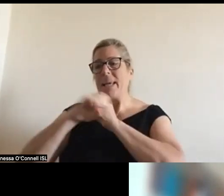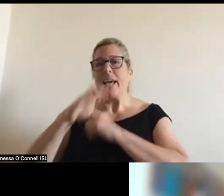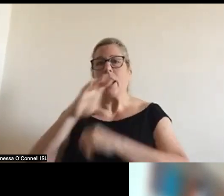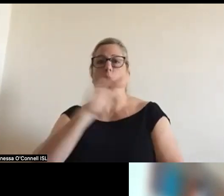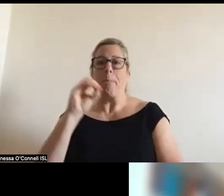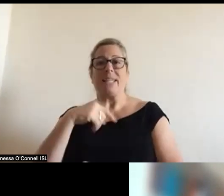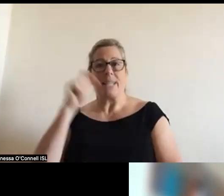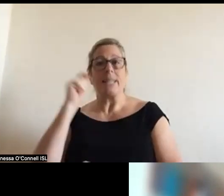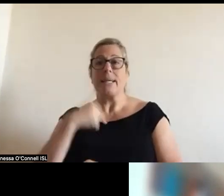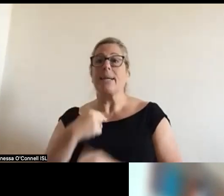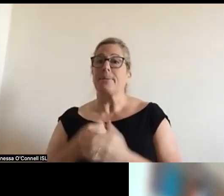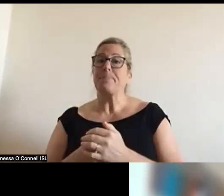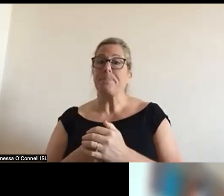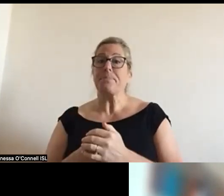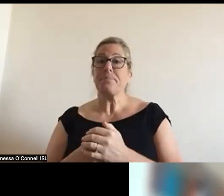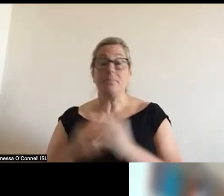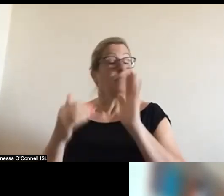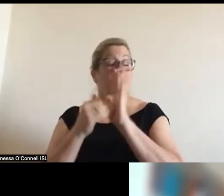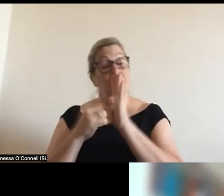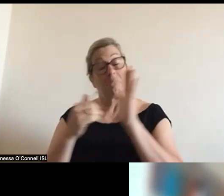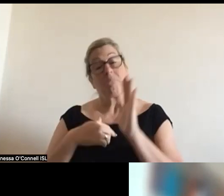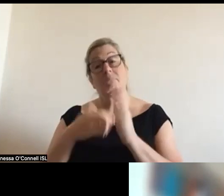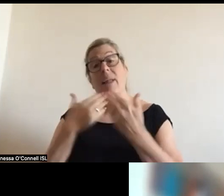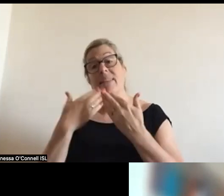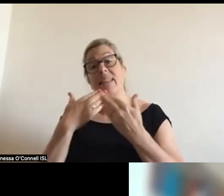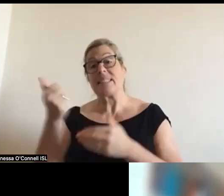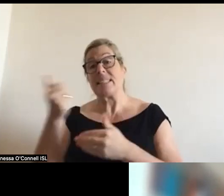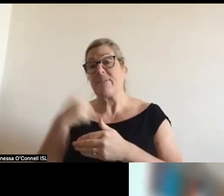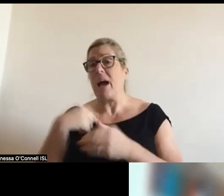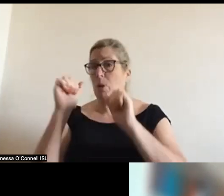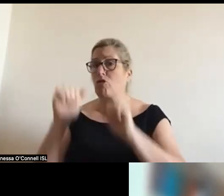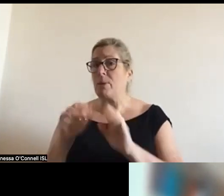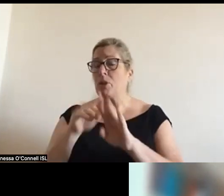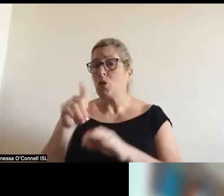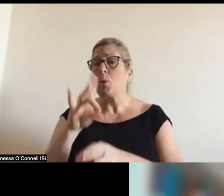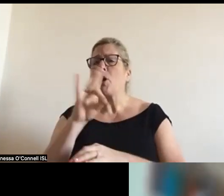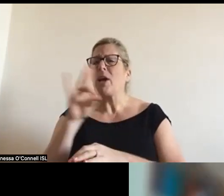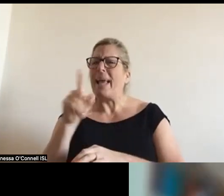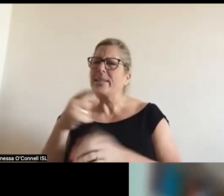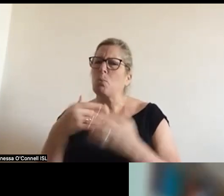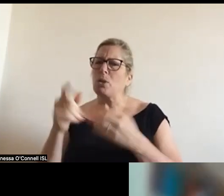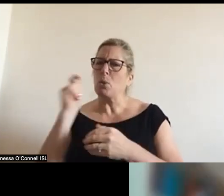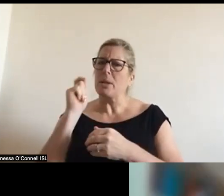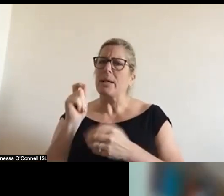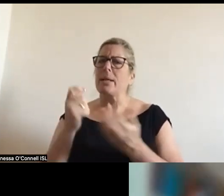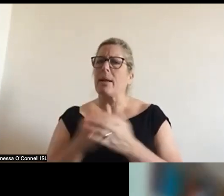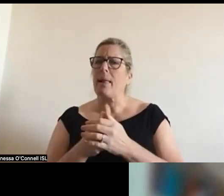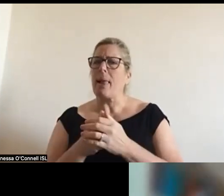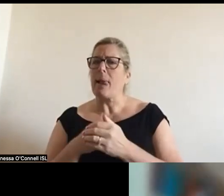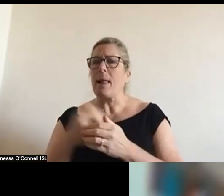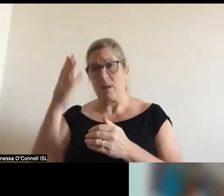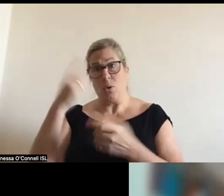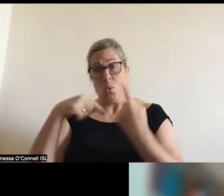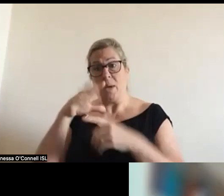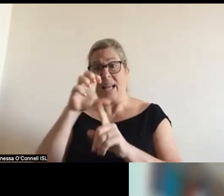Yeah, thanks, Eva. I have to agree with you. But what do you think, Katie? I mean, something that in the Women's Council we've identified is the